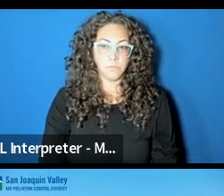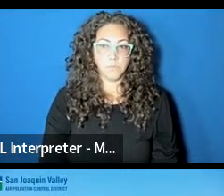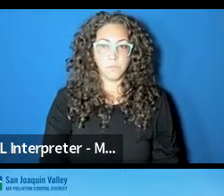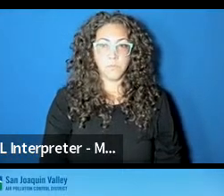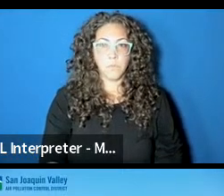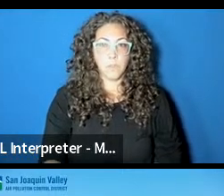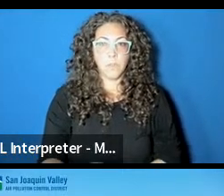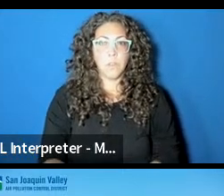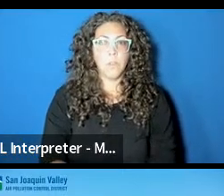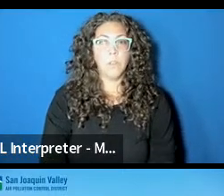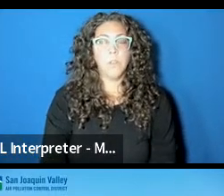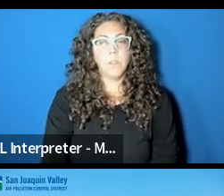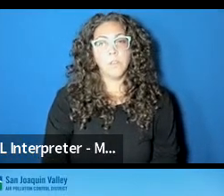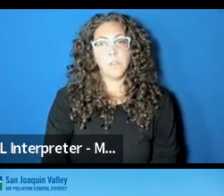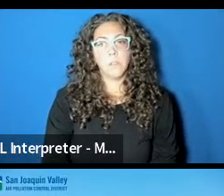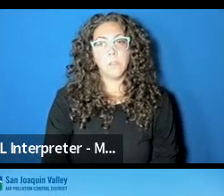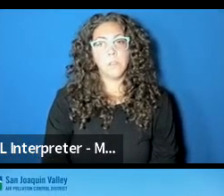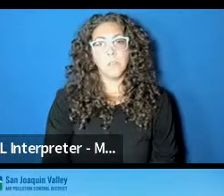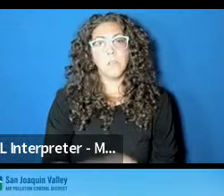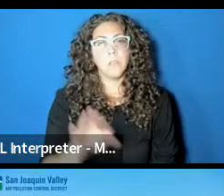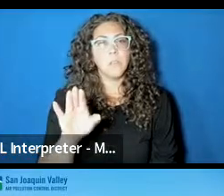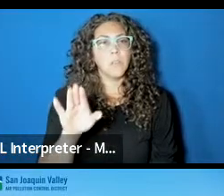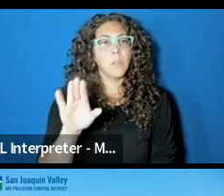Debbie, so you have your hand raised.